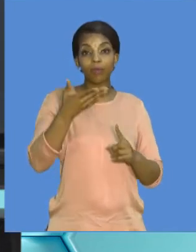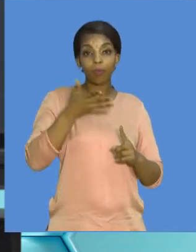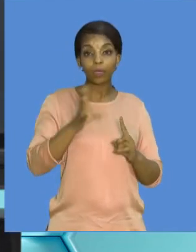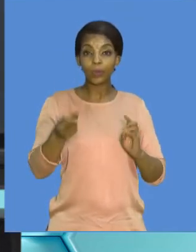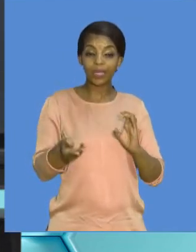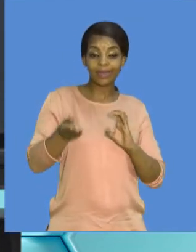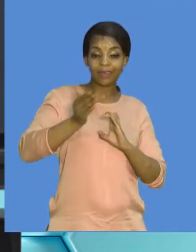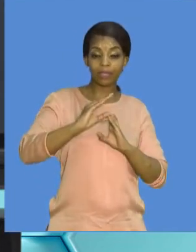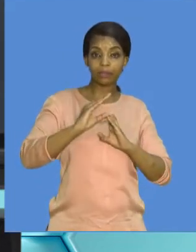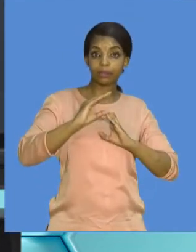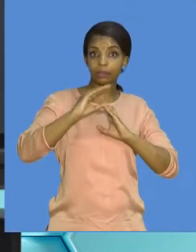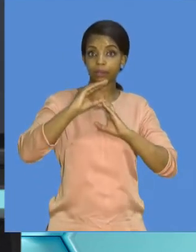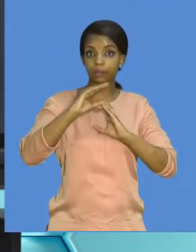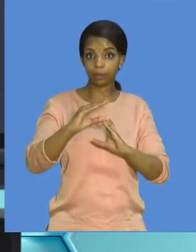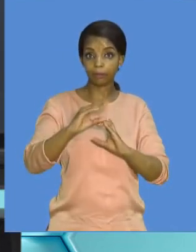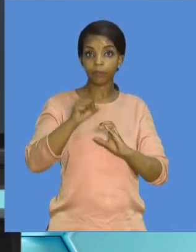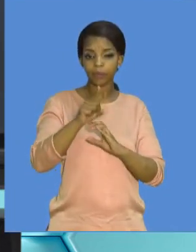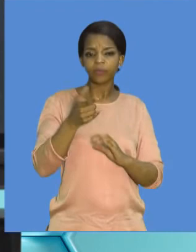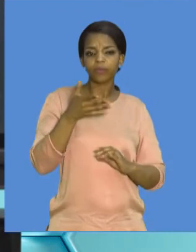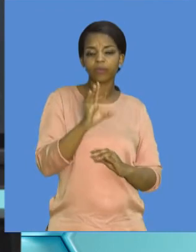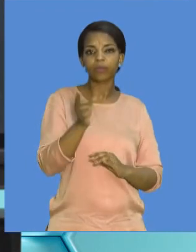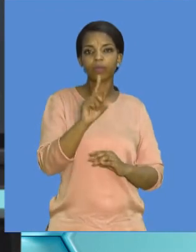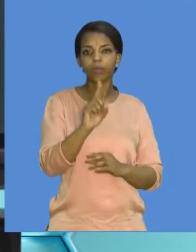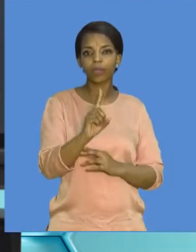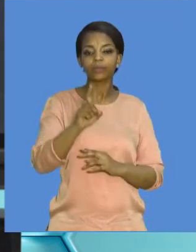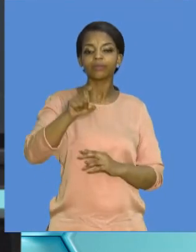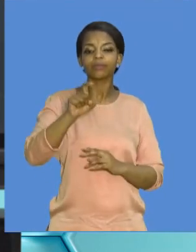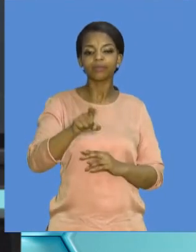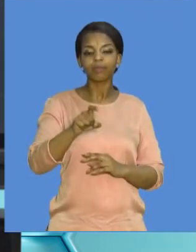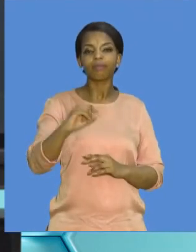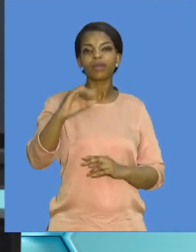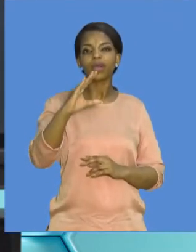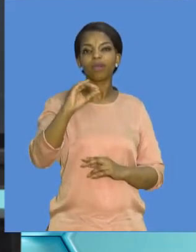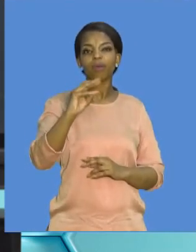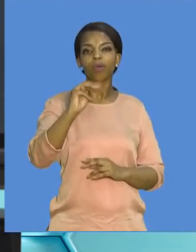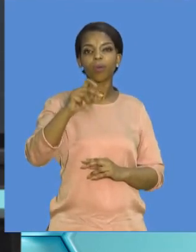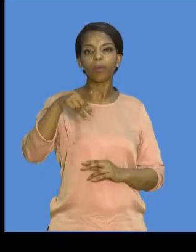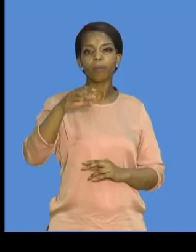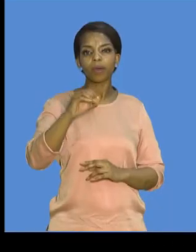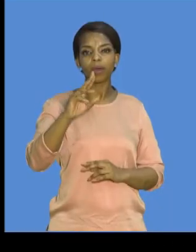take advantage of what compound growth is all about going forward.